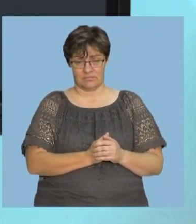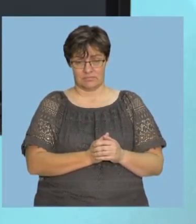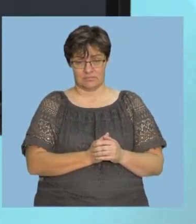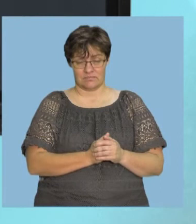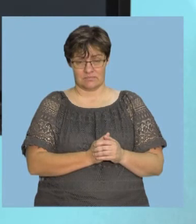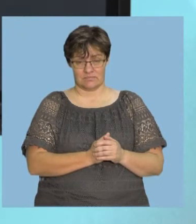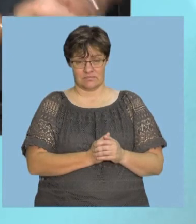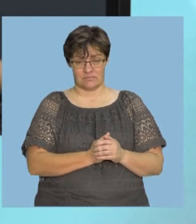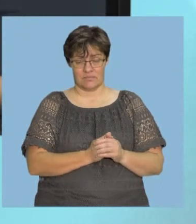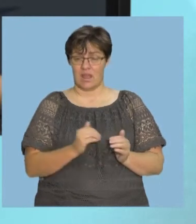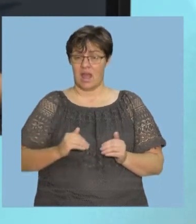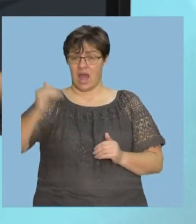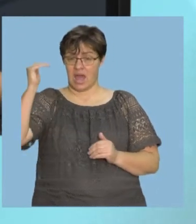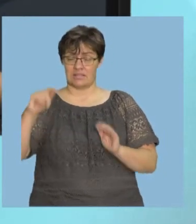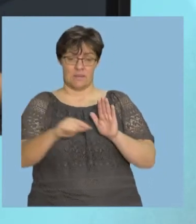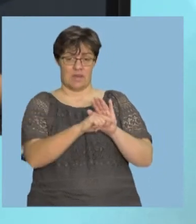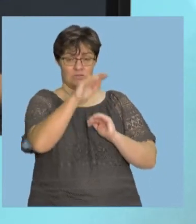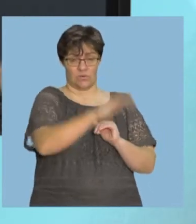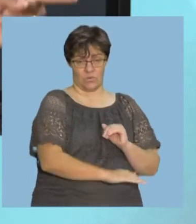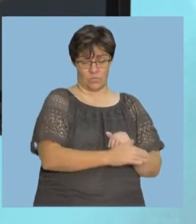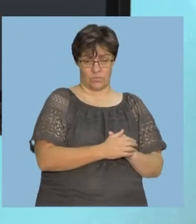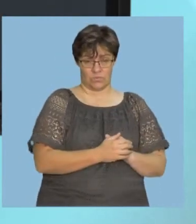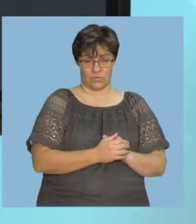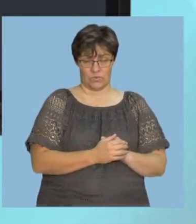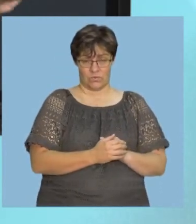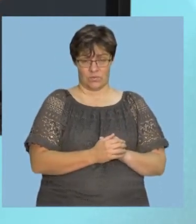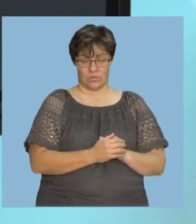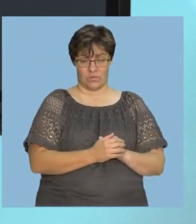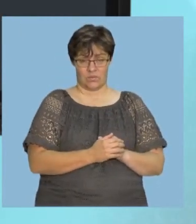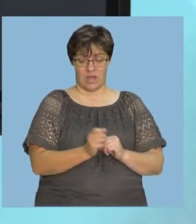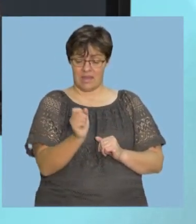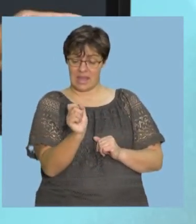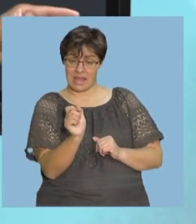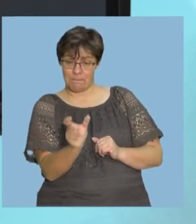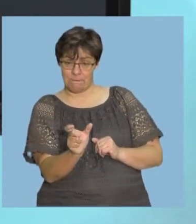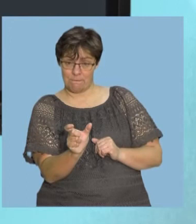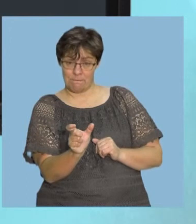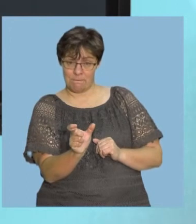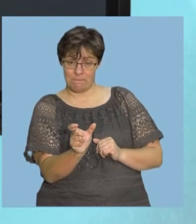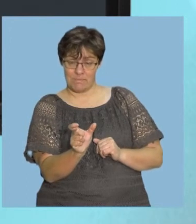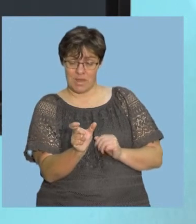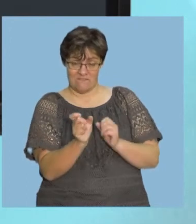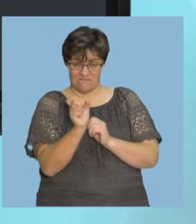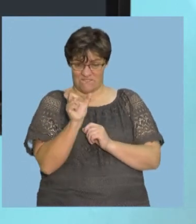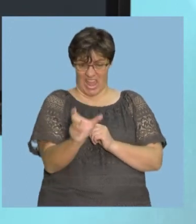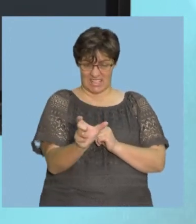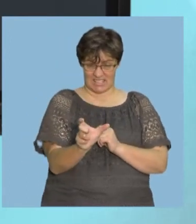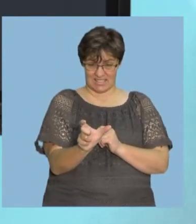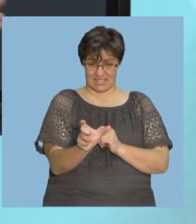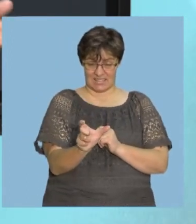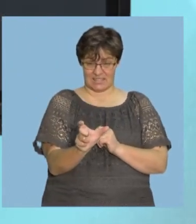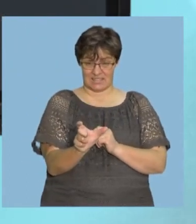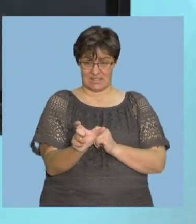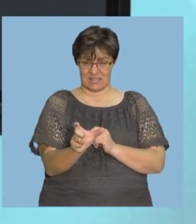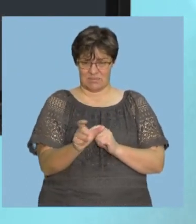The highest minus the lowest. If the gap between them is bigger, so it's a